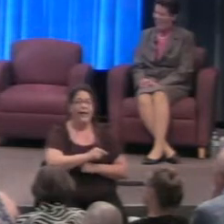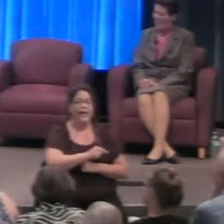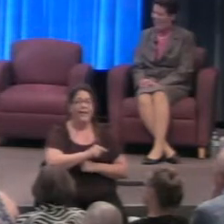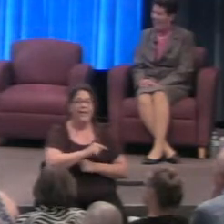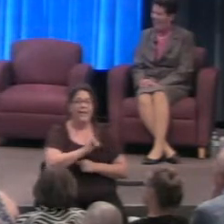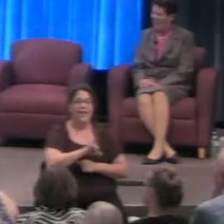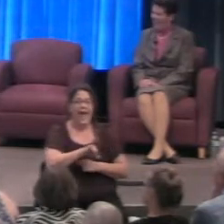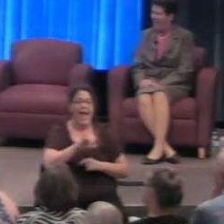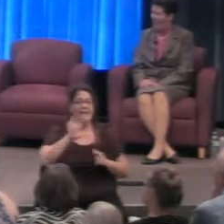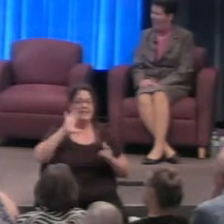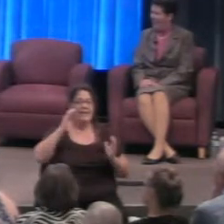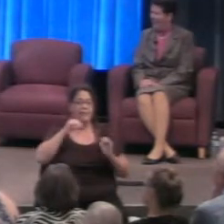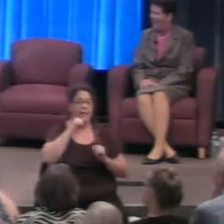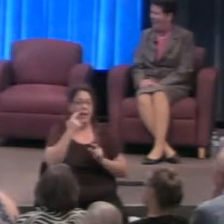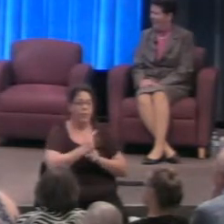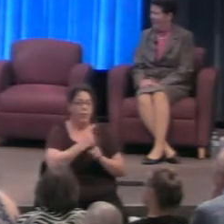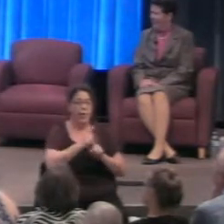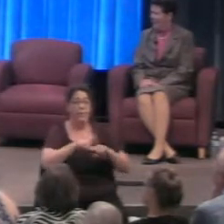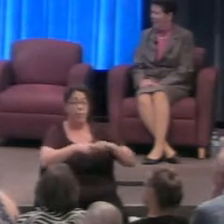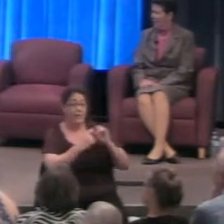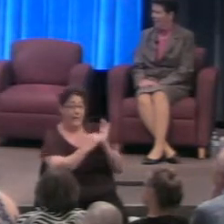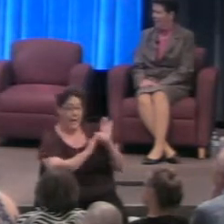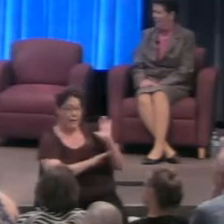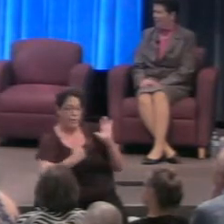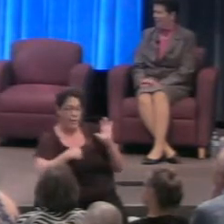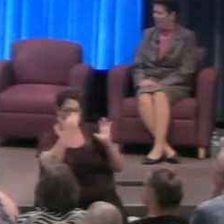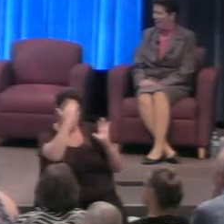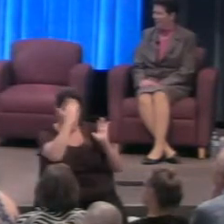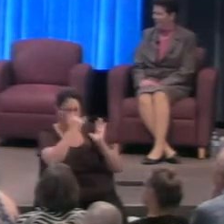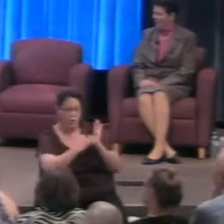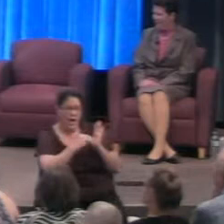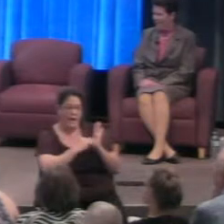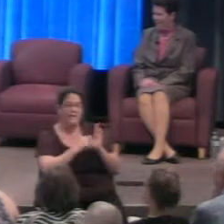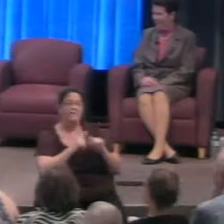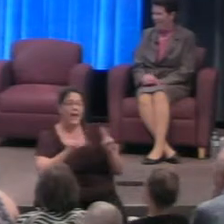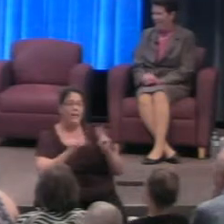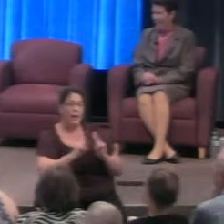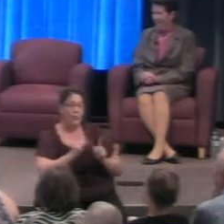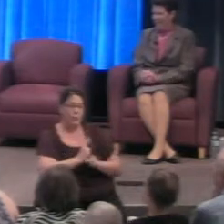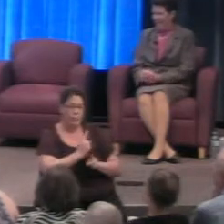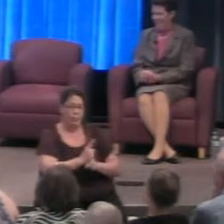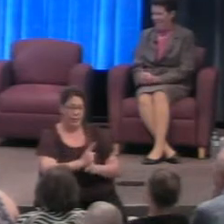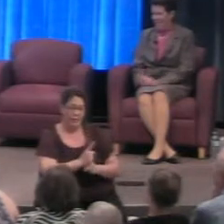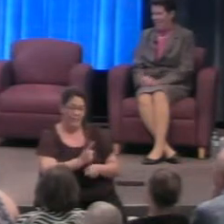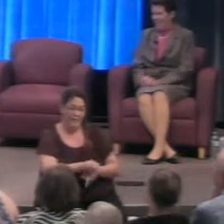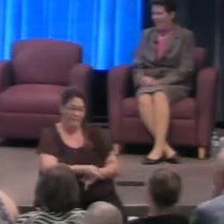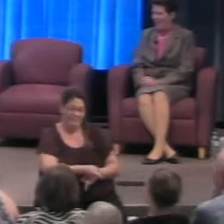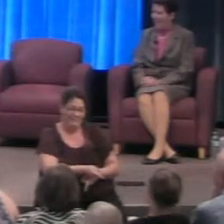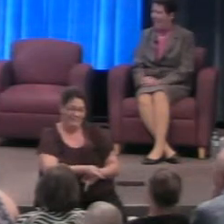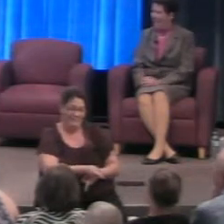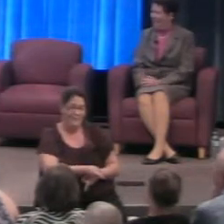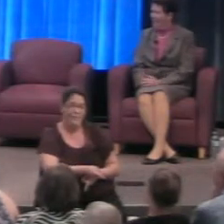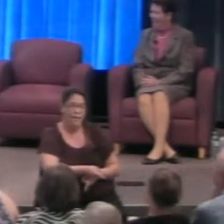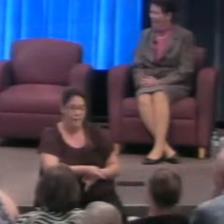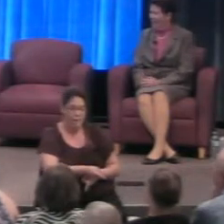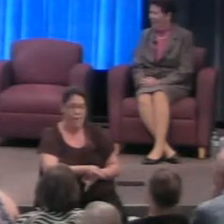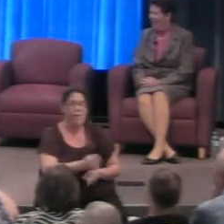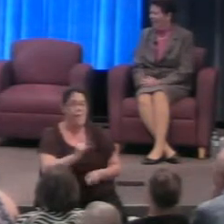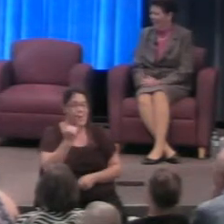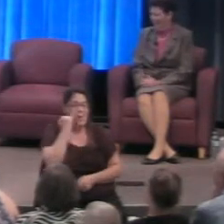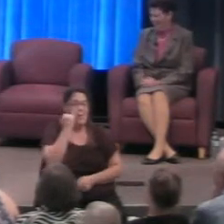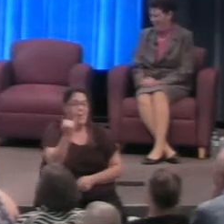be inappropriate. Now pause again. Now we know how appropriate Janet is, right? I can only imagine the